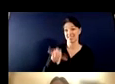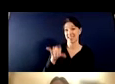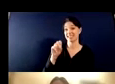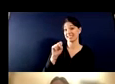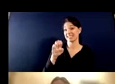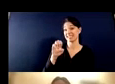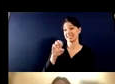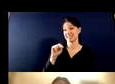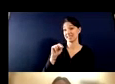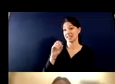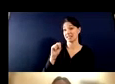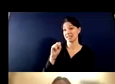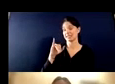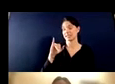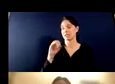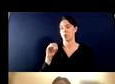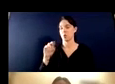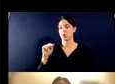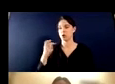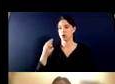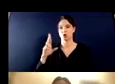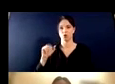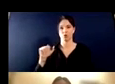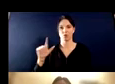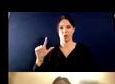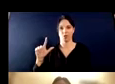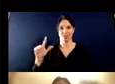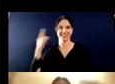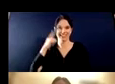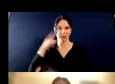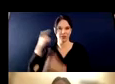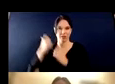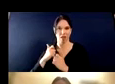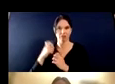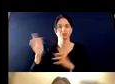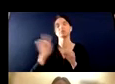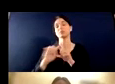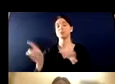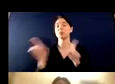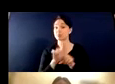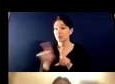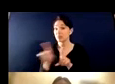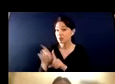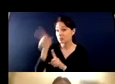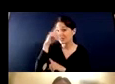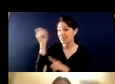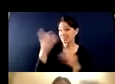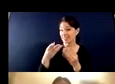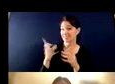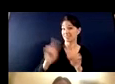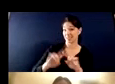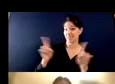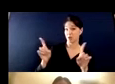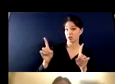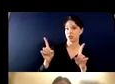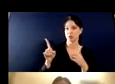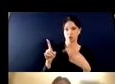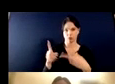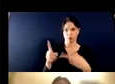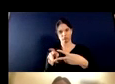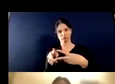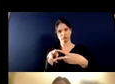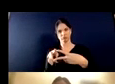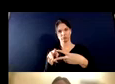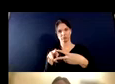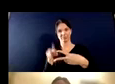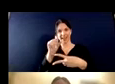a sensory neural hearing difference. But because there is also this difference in ability to hear via air conduction,